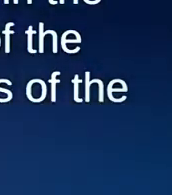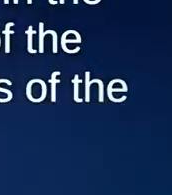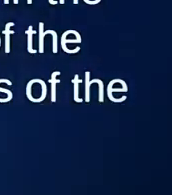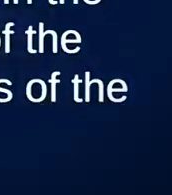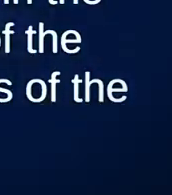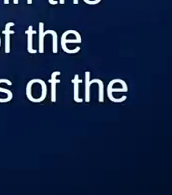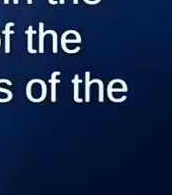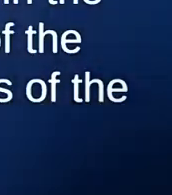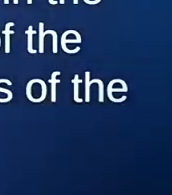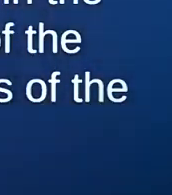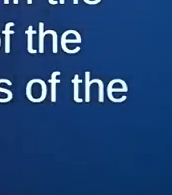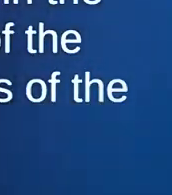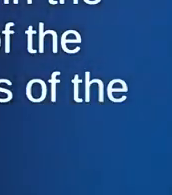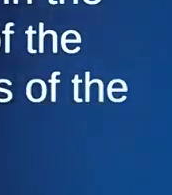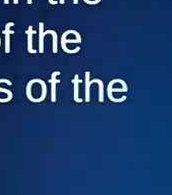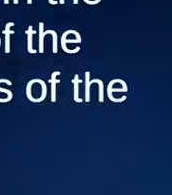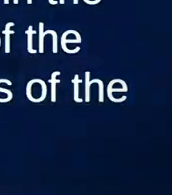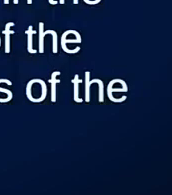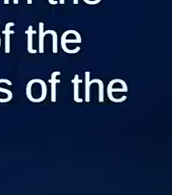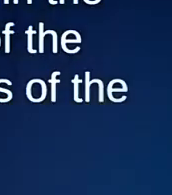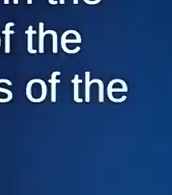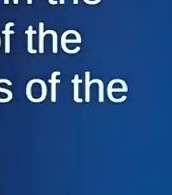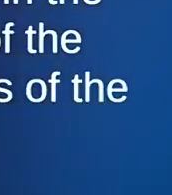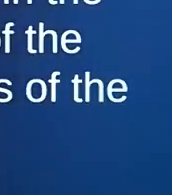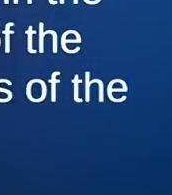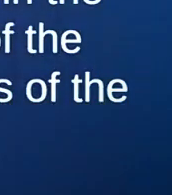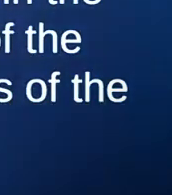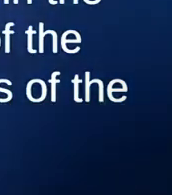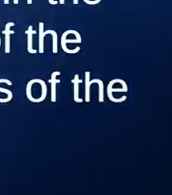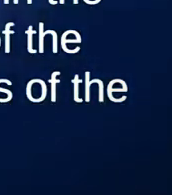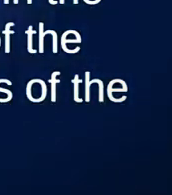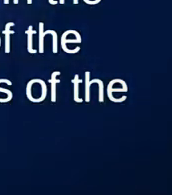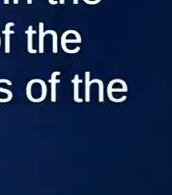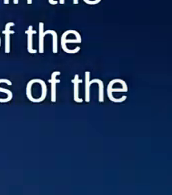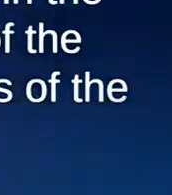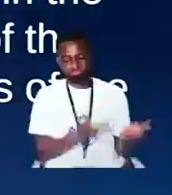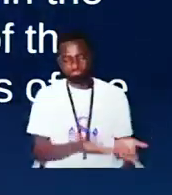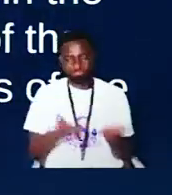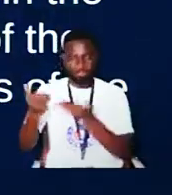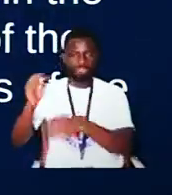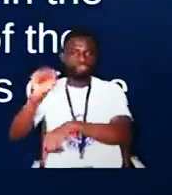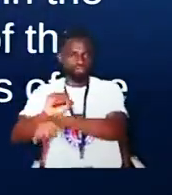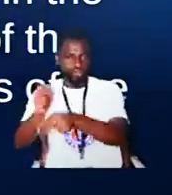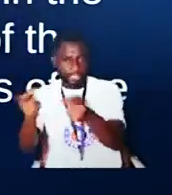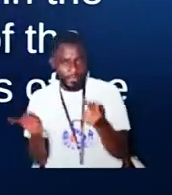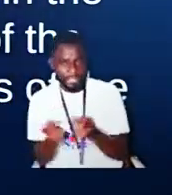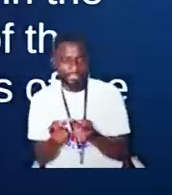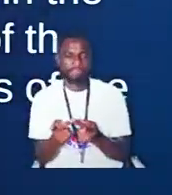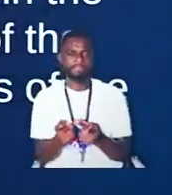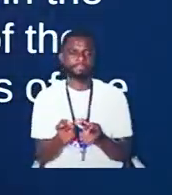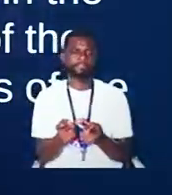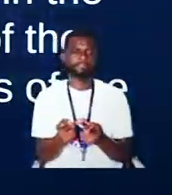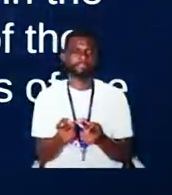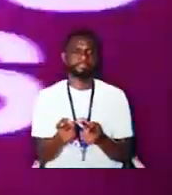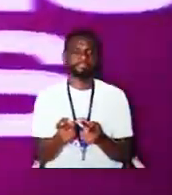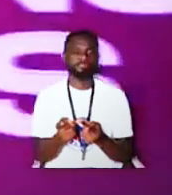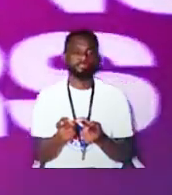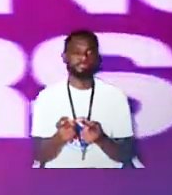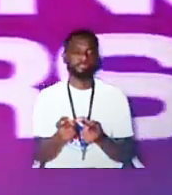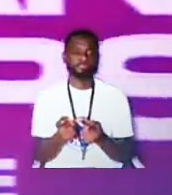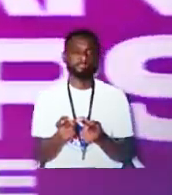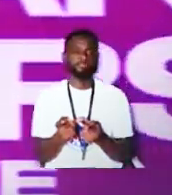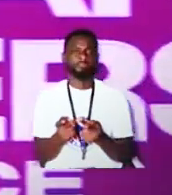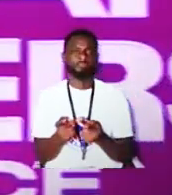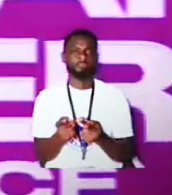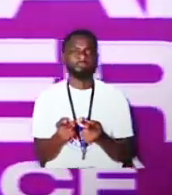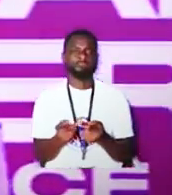carry the virtues, the values of the kingdom of God into the workplace. Please sit down. So